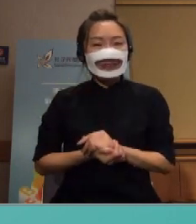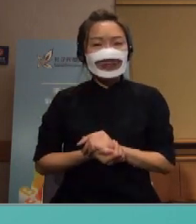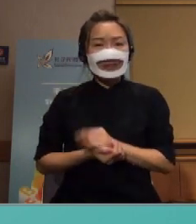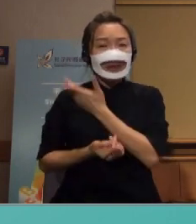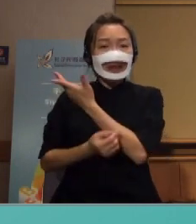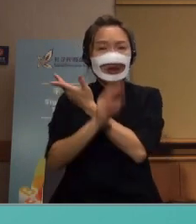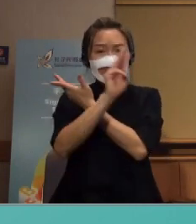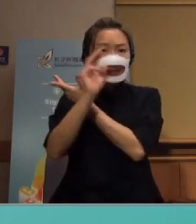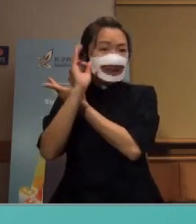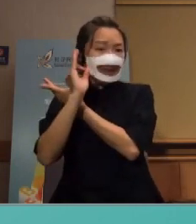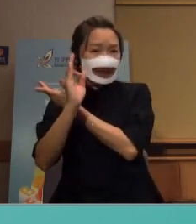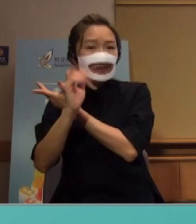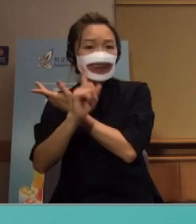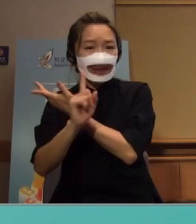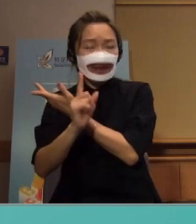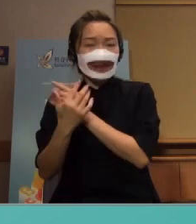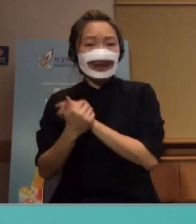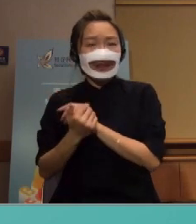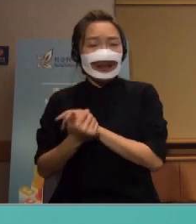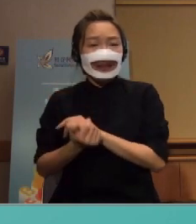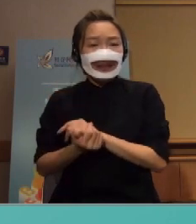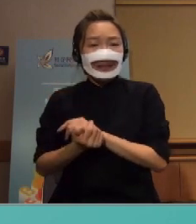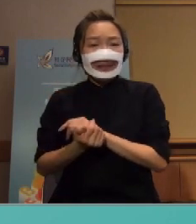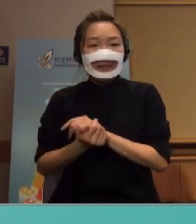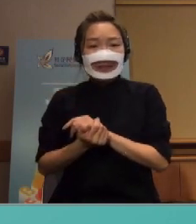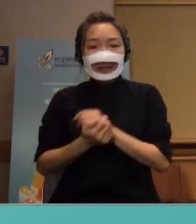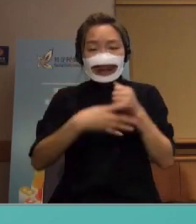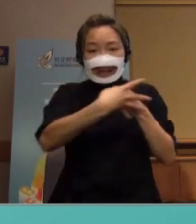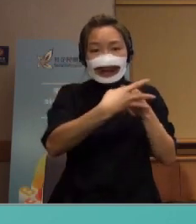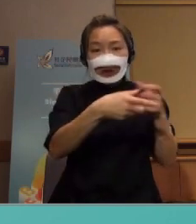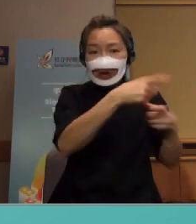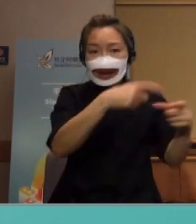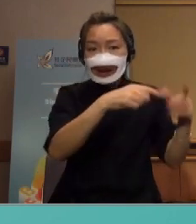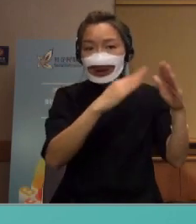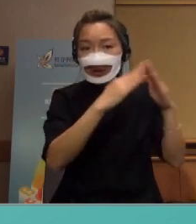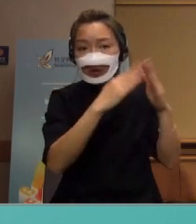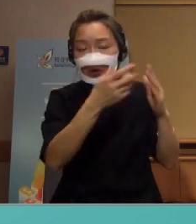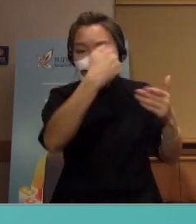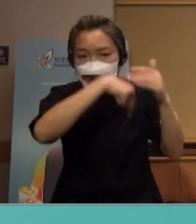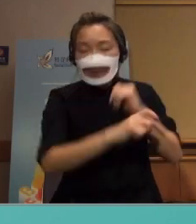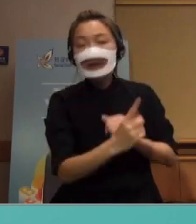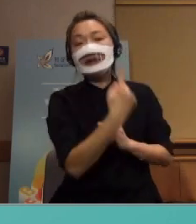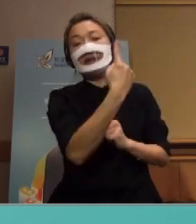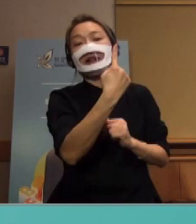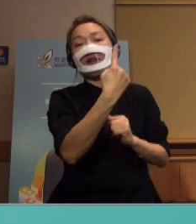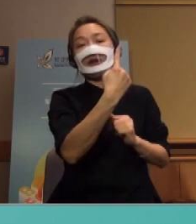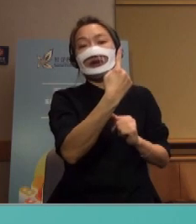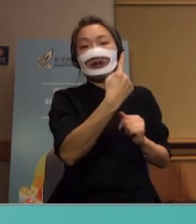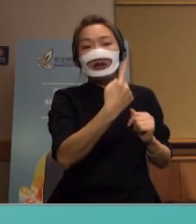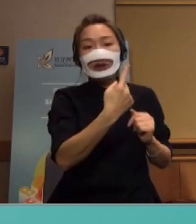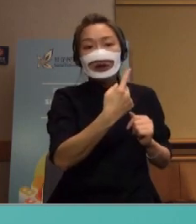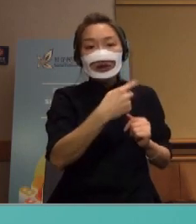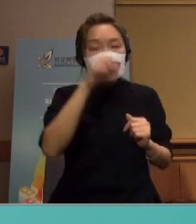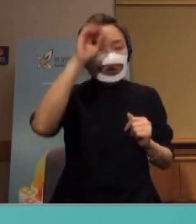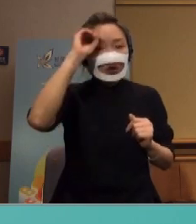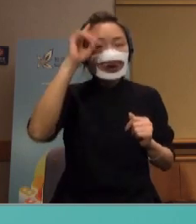4 registries. In fact, they founded the only one that's not American, which is the one in Switzerland. So we had a chance to